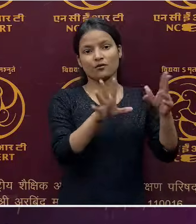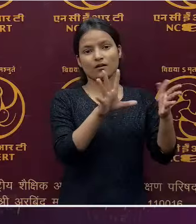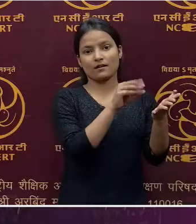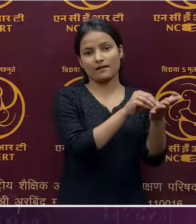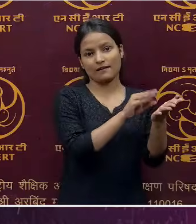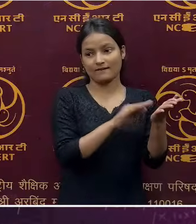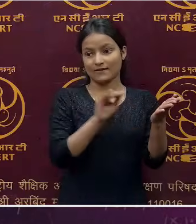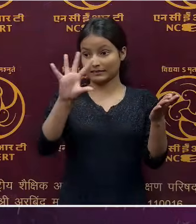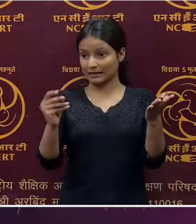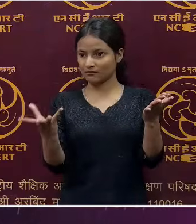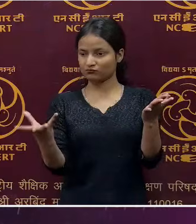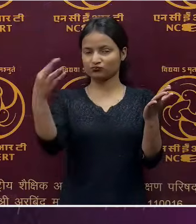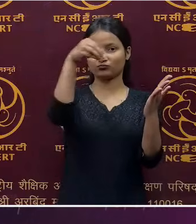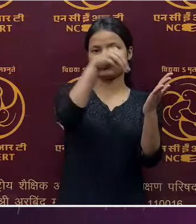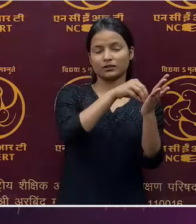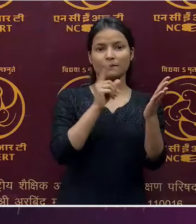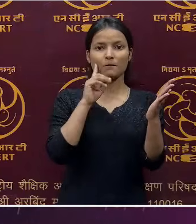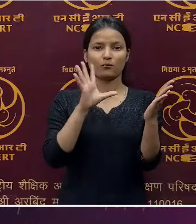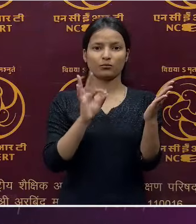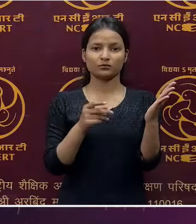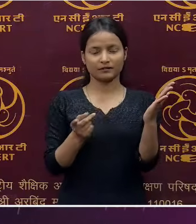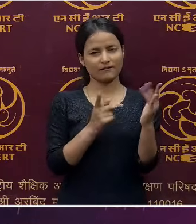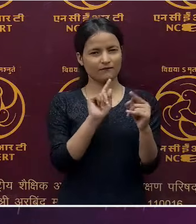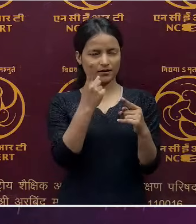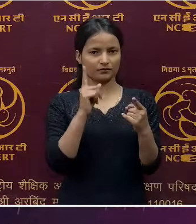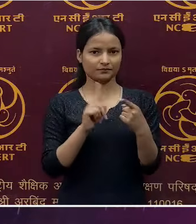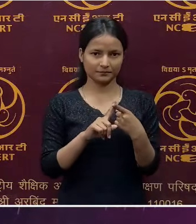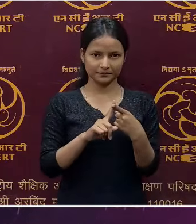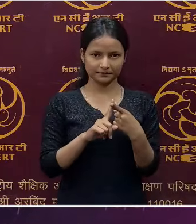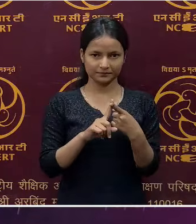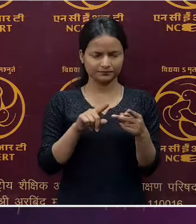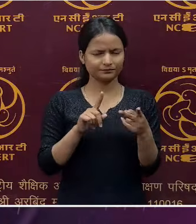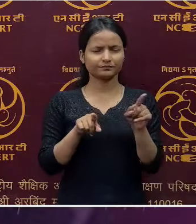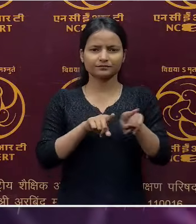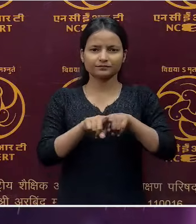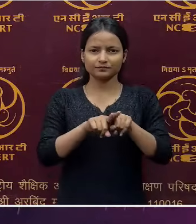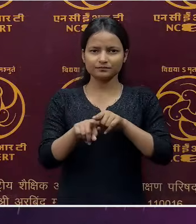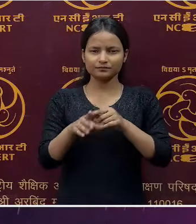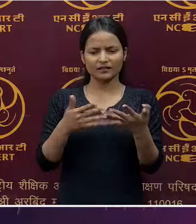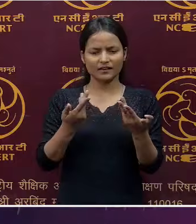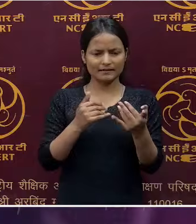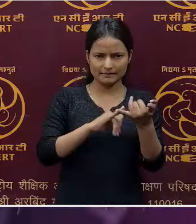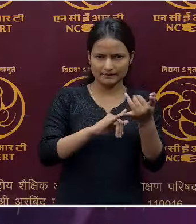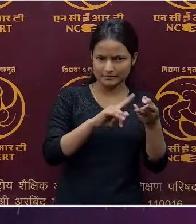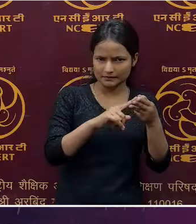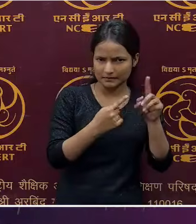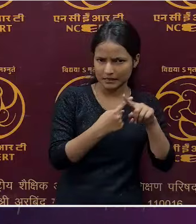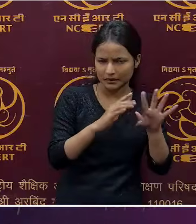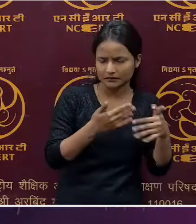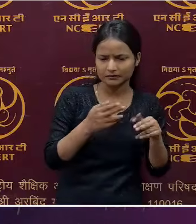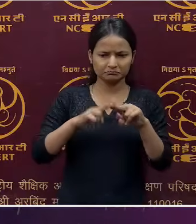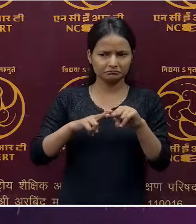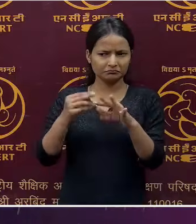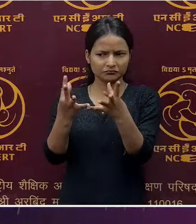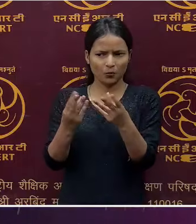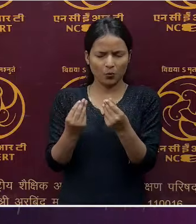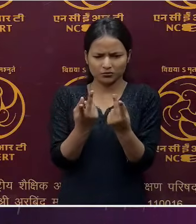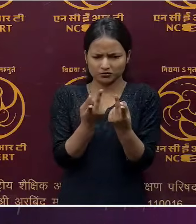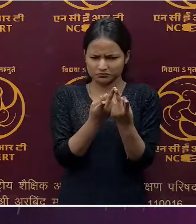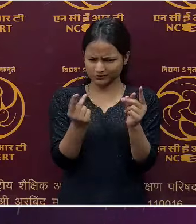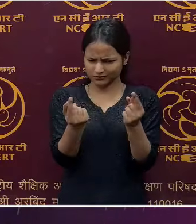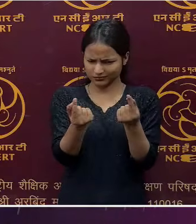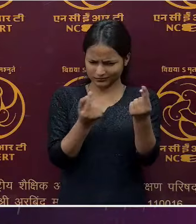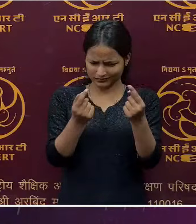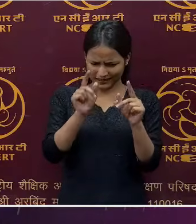we will do some many examples, like which is the sets, which is the functions, and we differentiate what is the difference between all